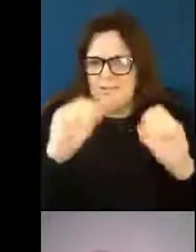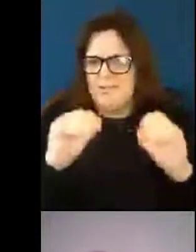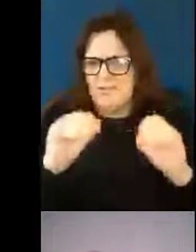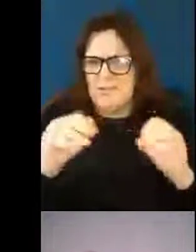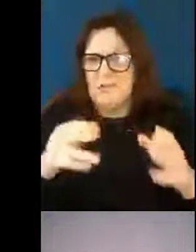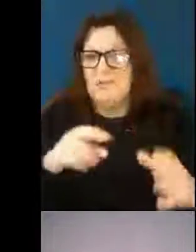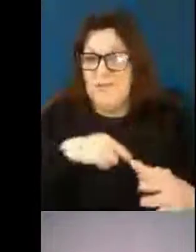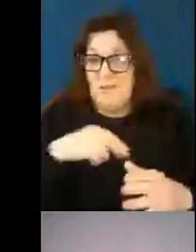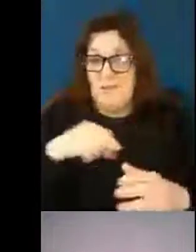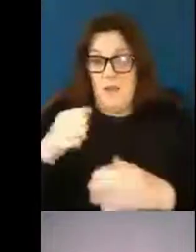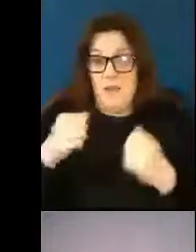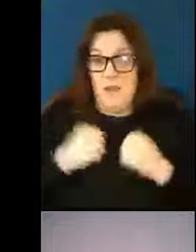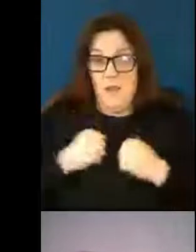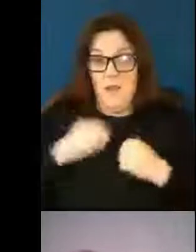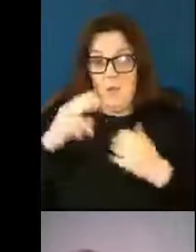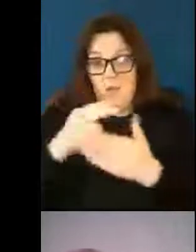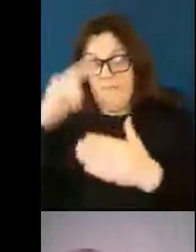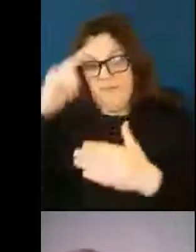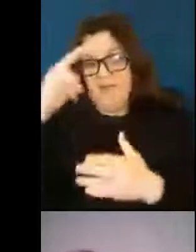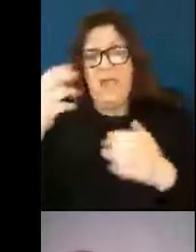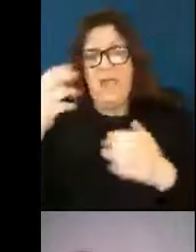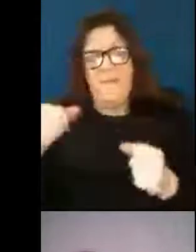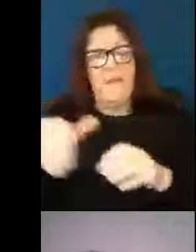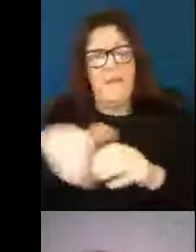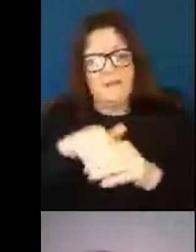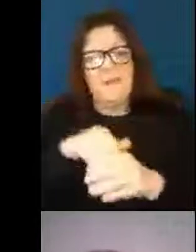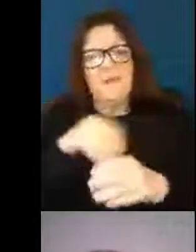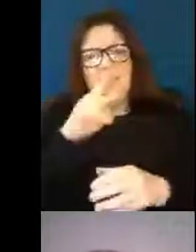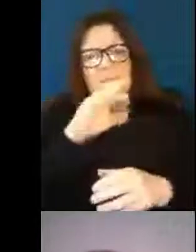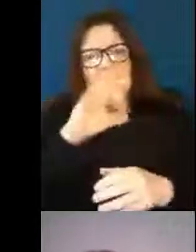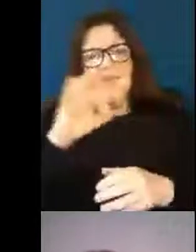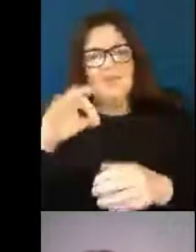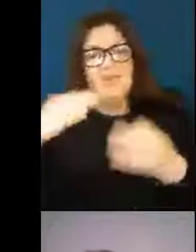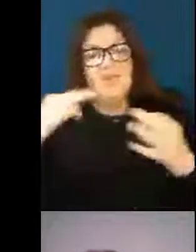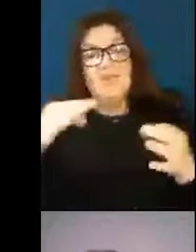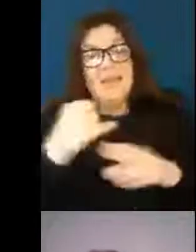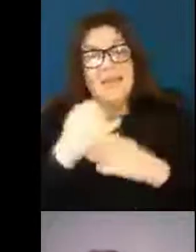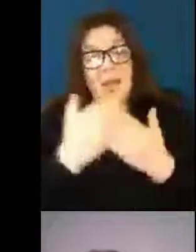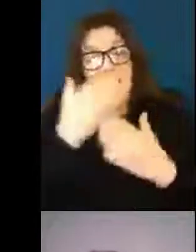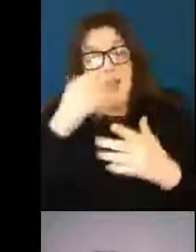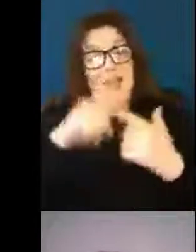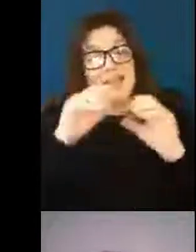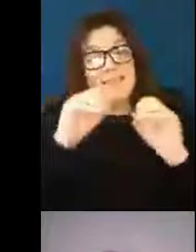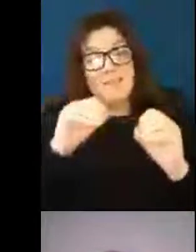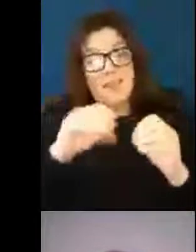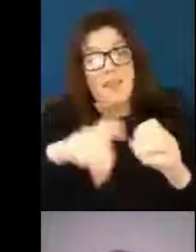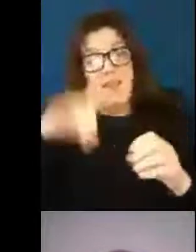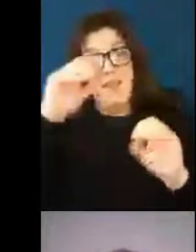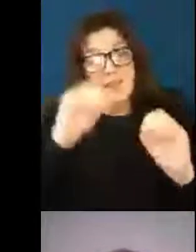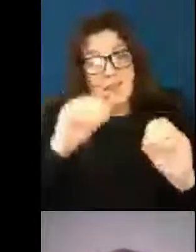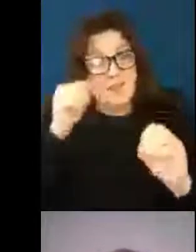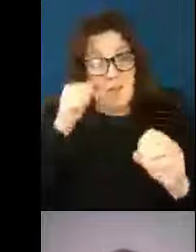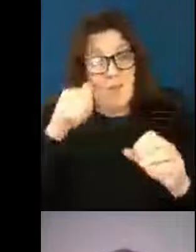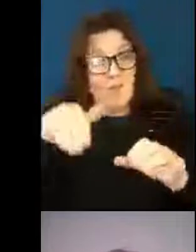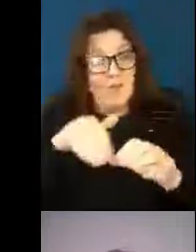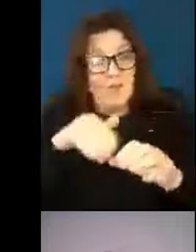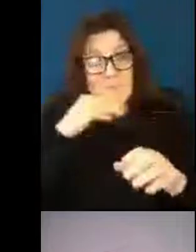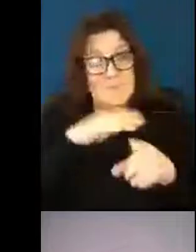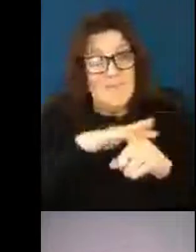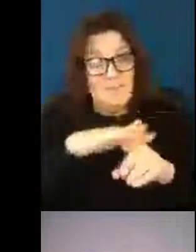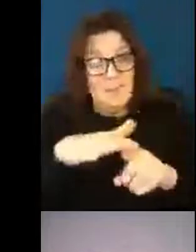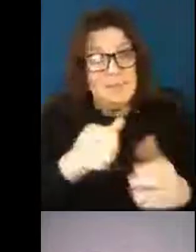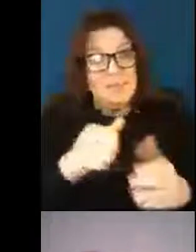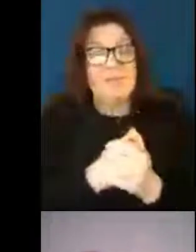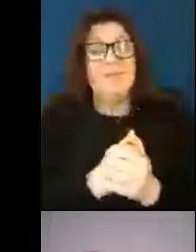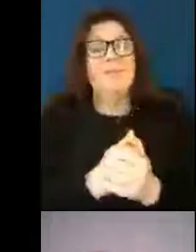features significantly in the PG Cert in Learning and Teaching in Higher Education. It also features, I know, from Library and